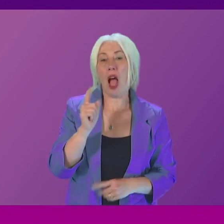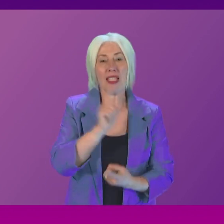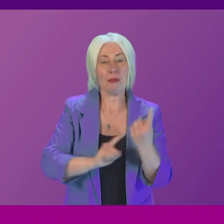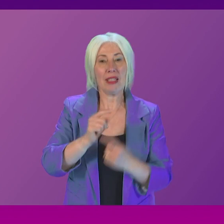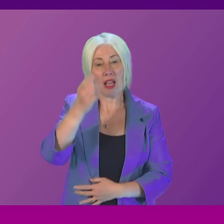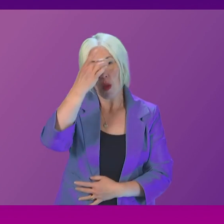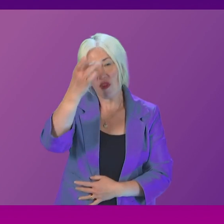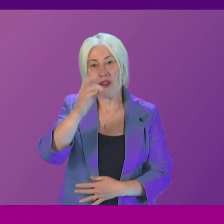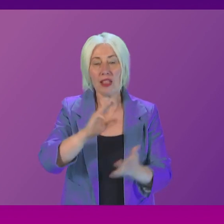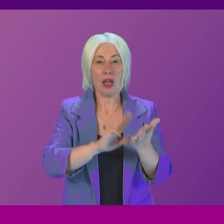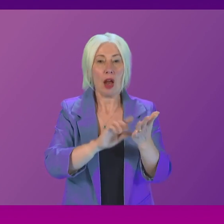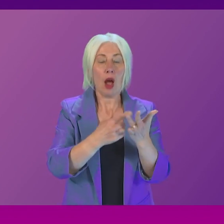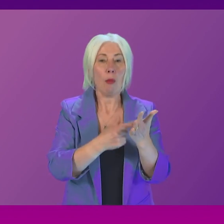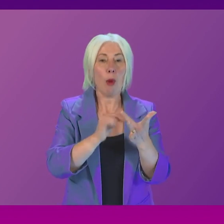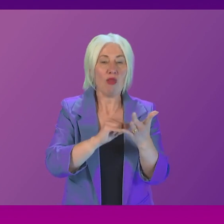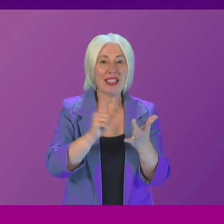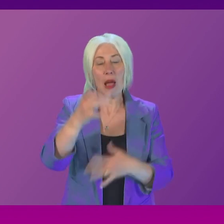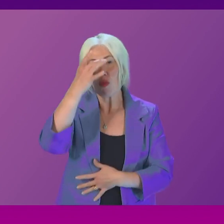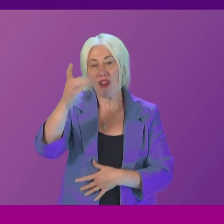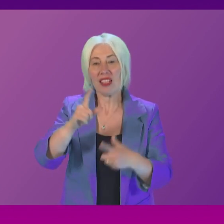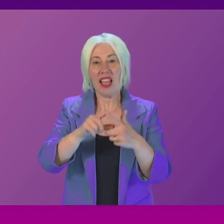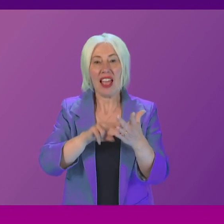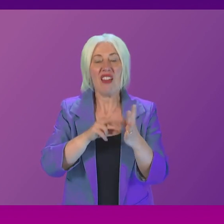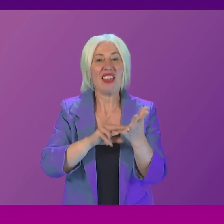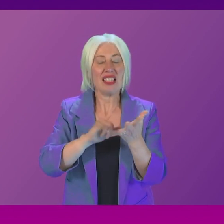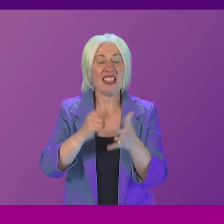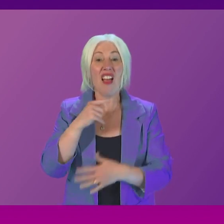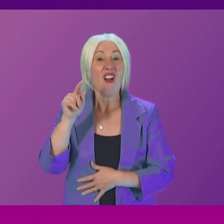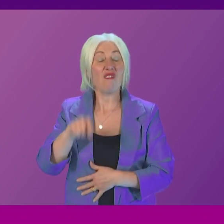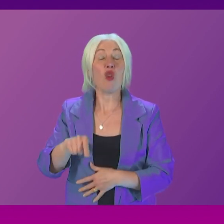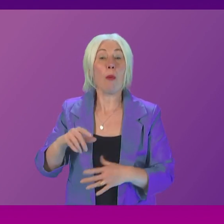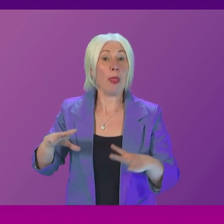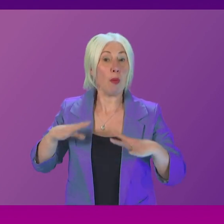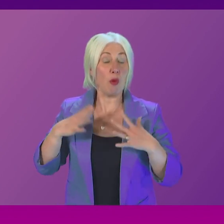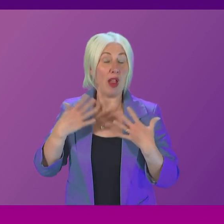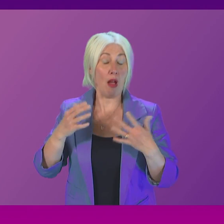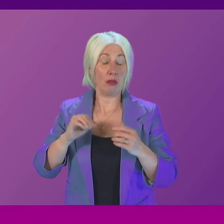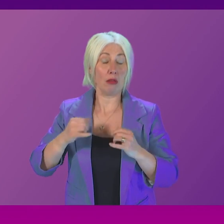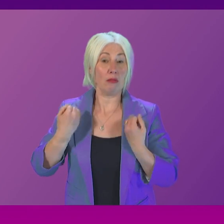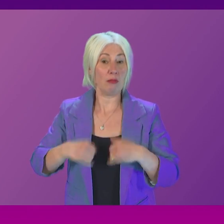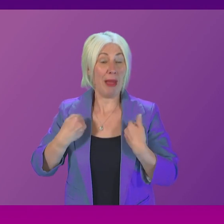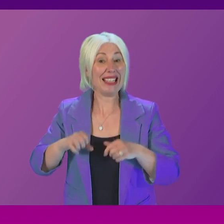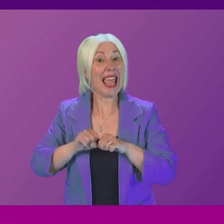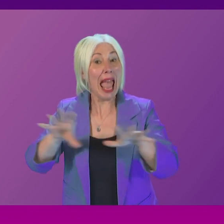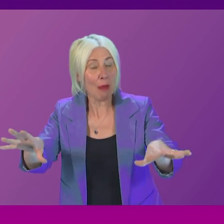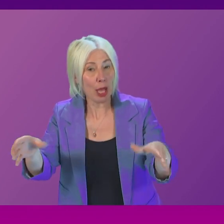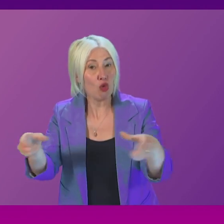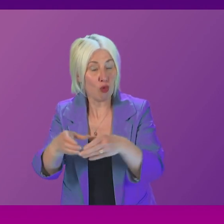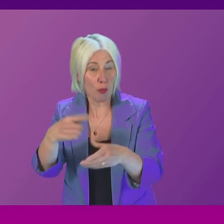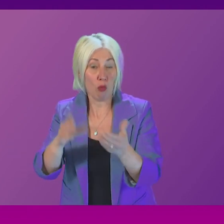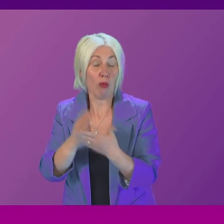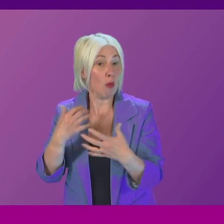from Professor Morris and Professor Evans from the Standing Committee on Pandemic Preparedness Group, and it was a very interesting